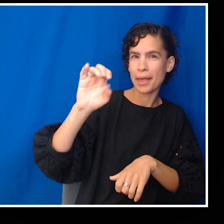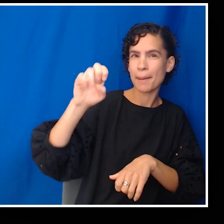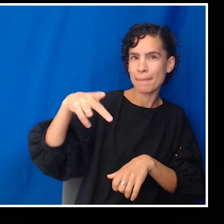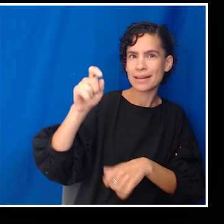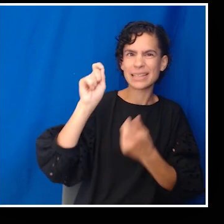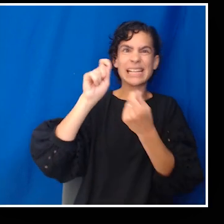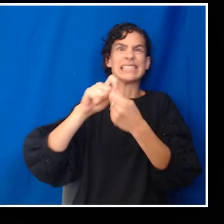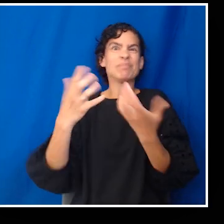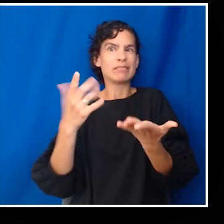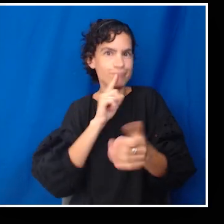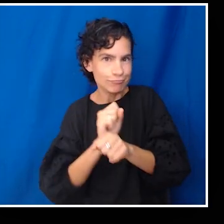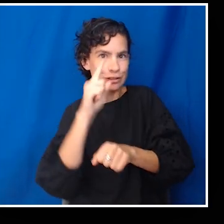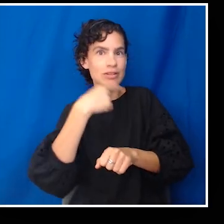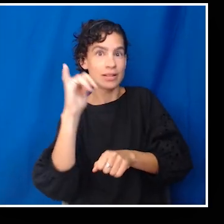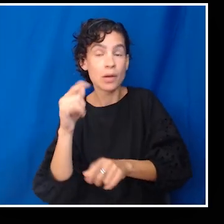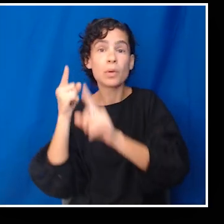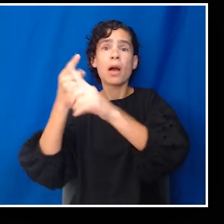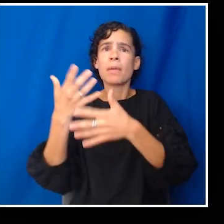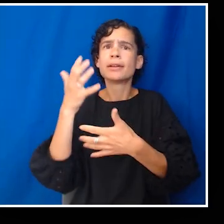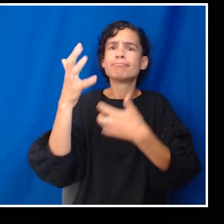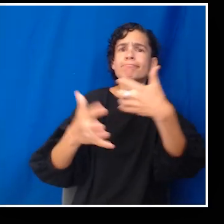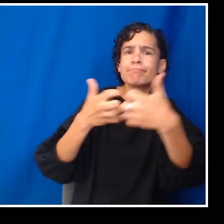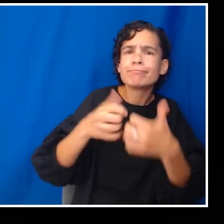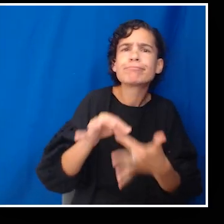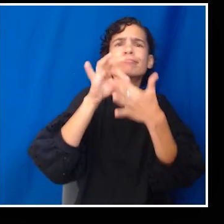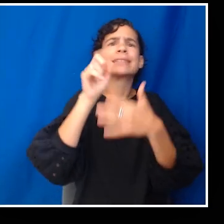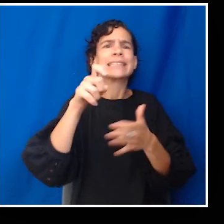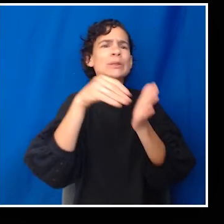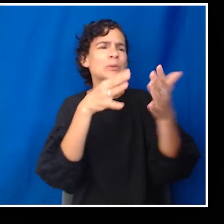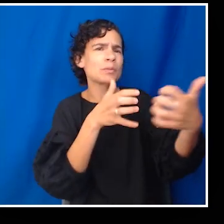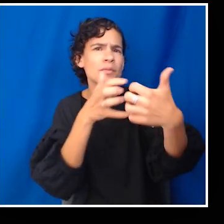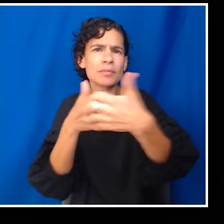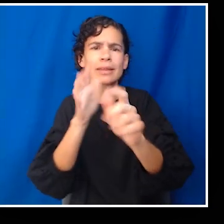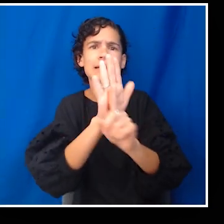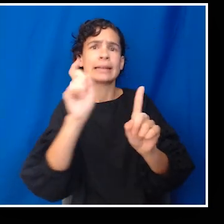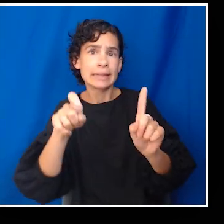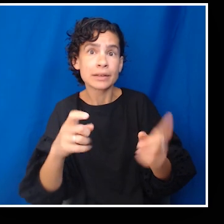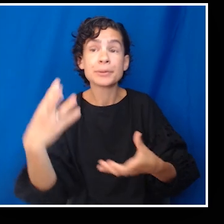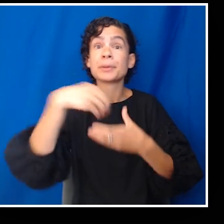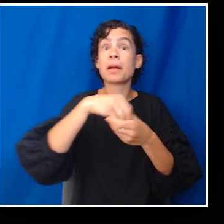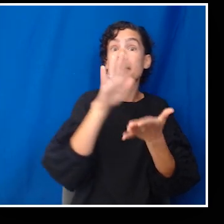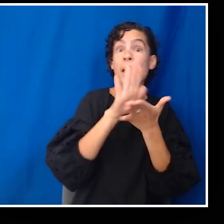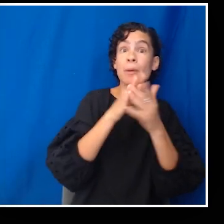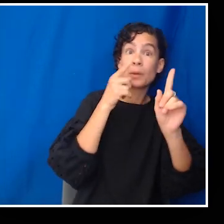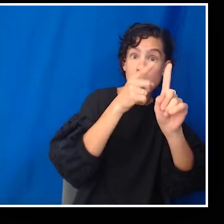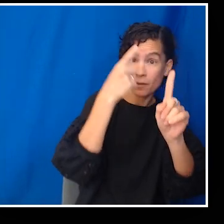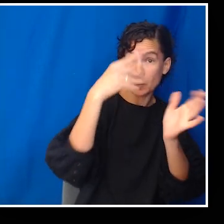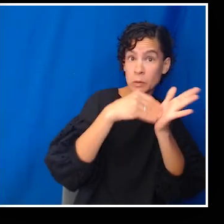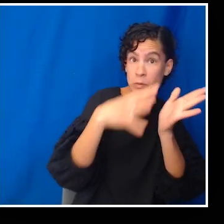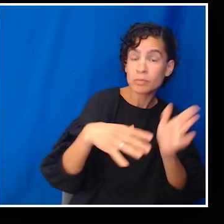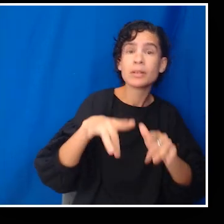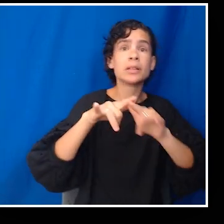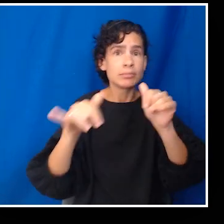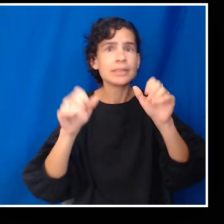is exactly what it sounds like. It's designed to meet the unique needs of each student. IEPs can include academic goals for the student, as